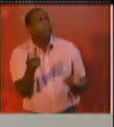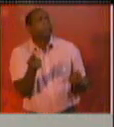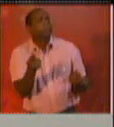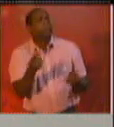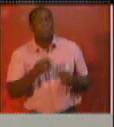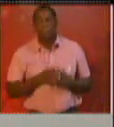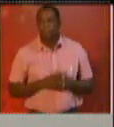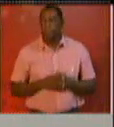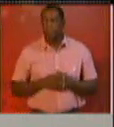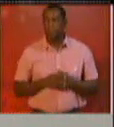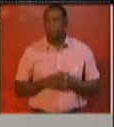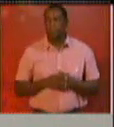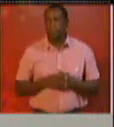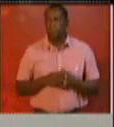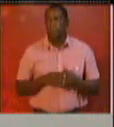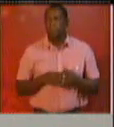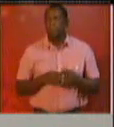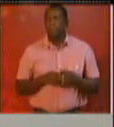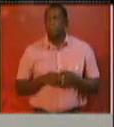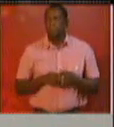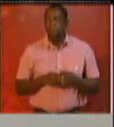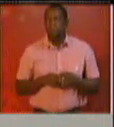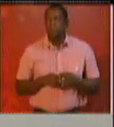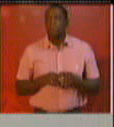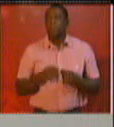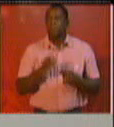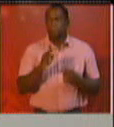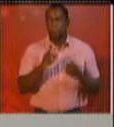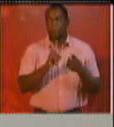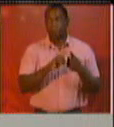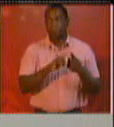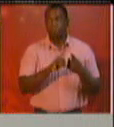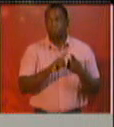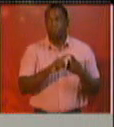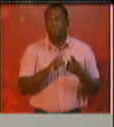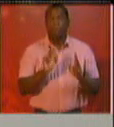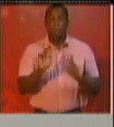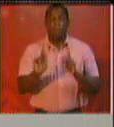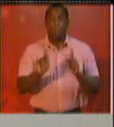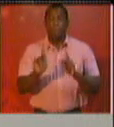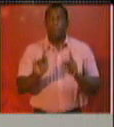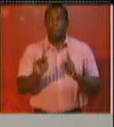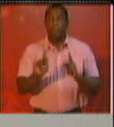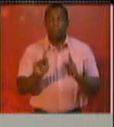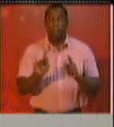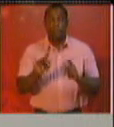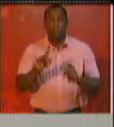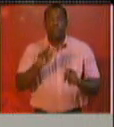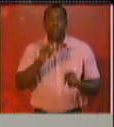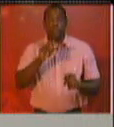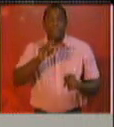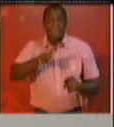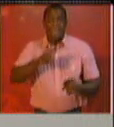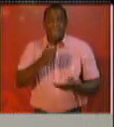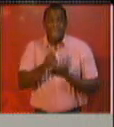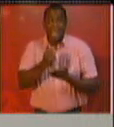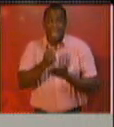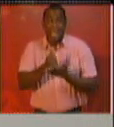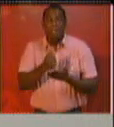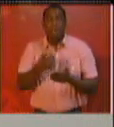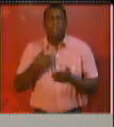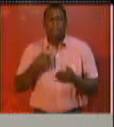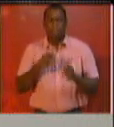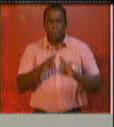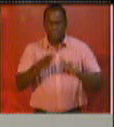are in need of reaching out, there are several treatment facilities as well as other